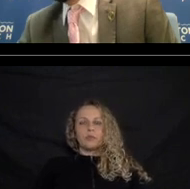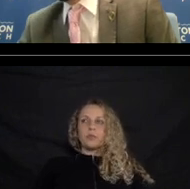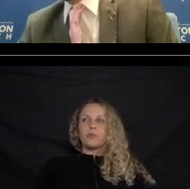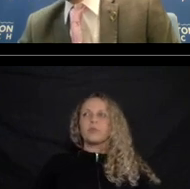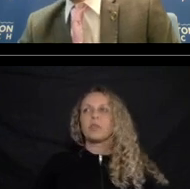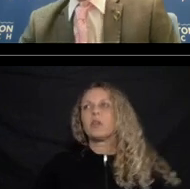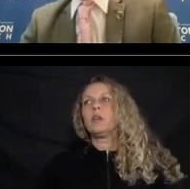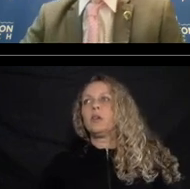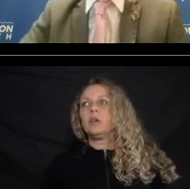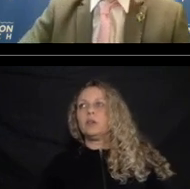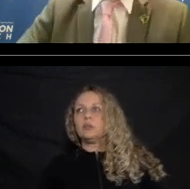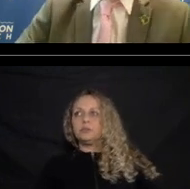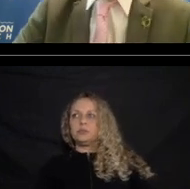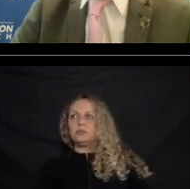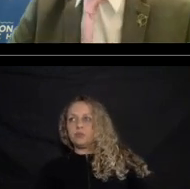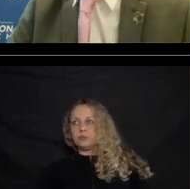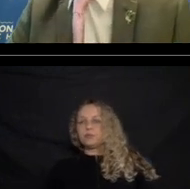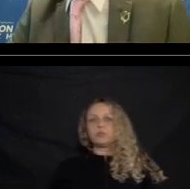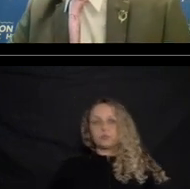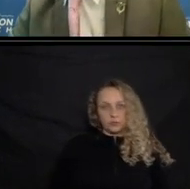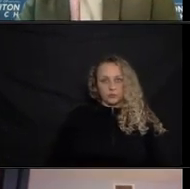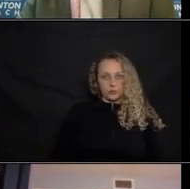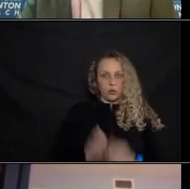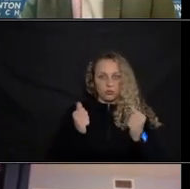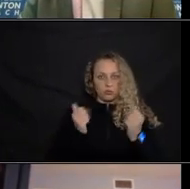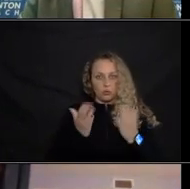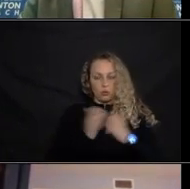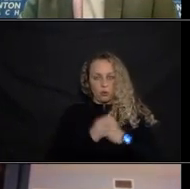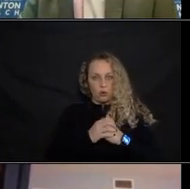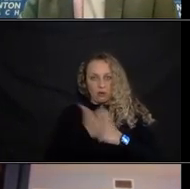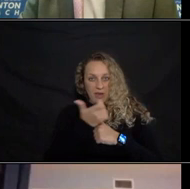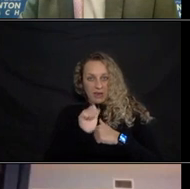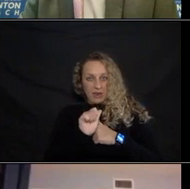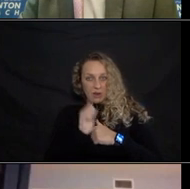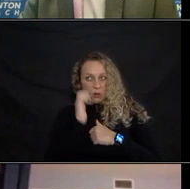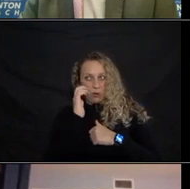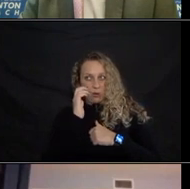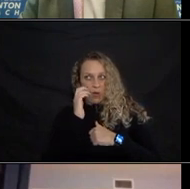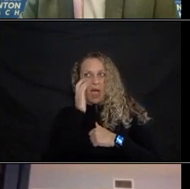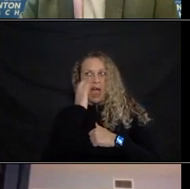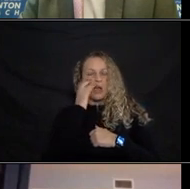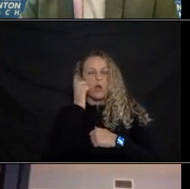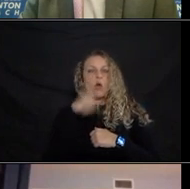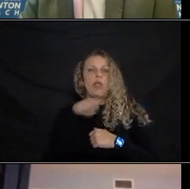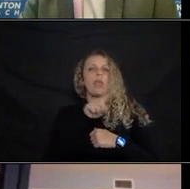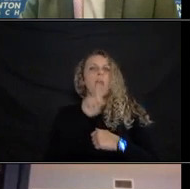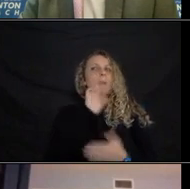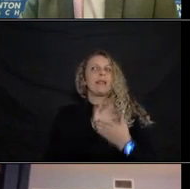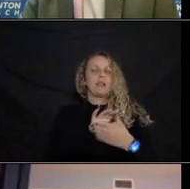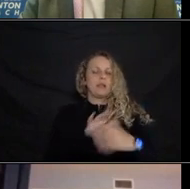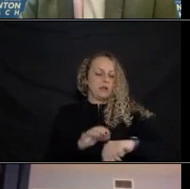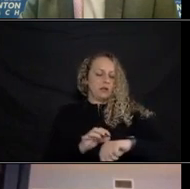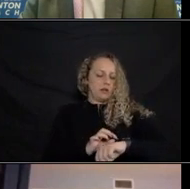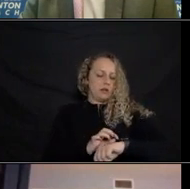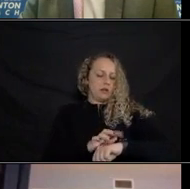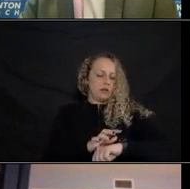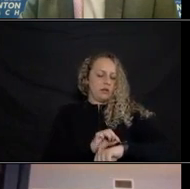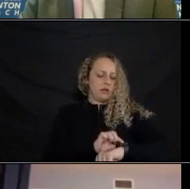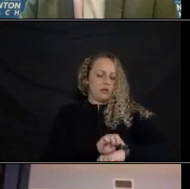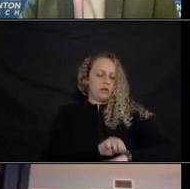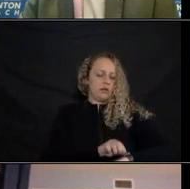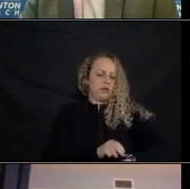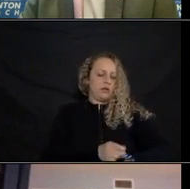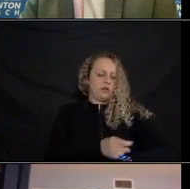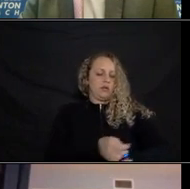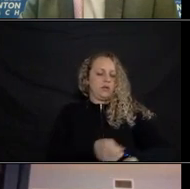Yeah. So I know that there's, I believe, was it